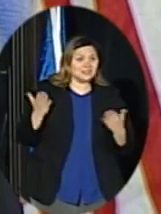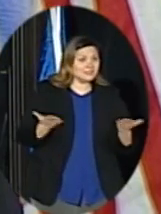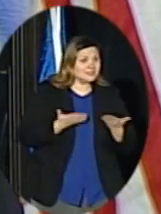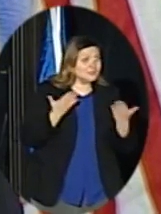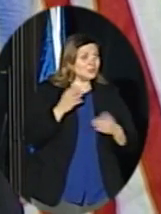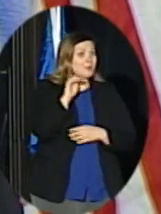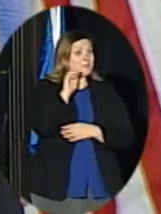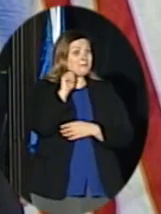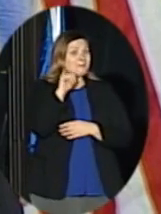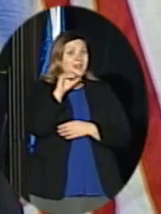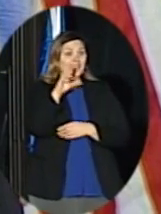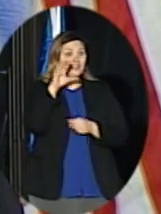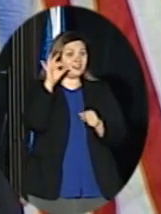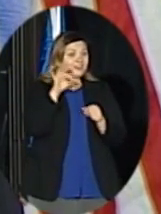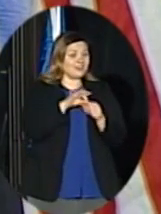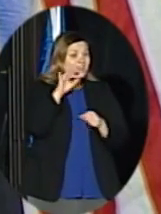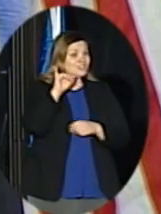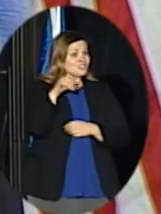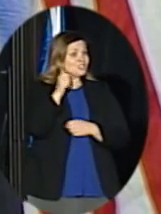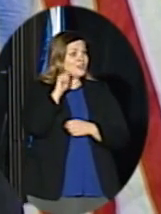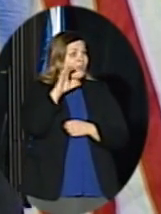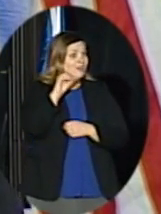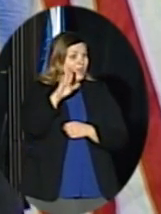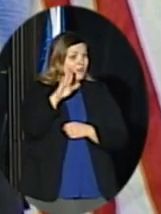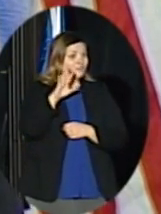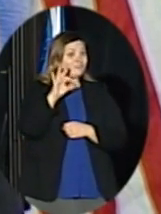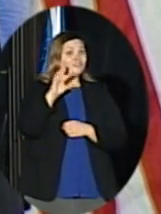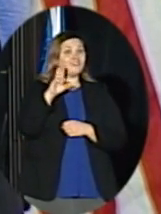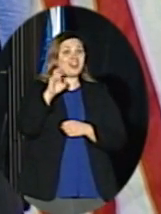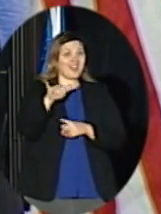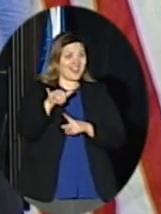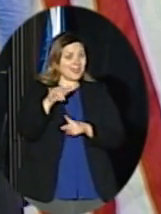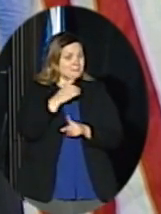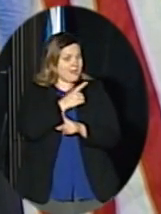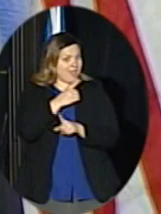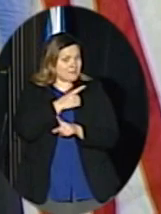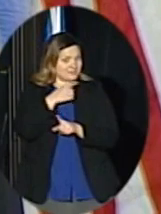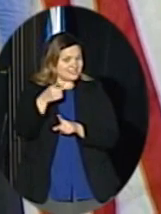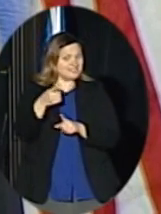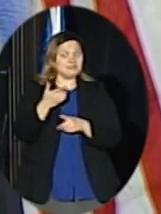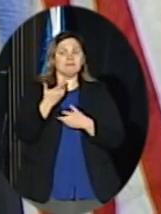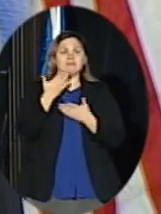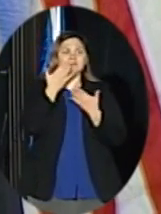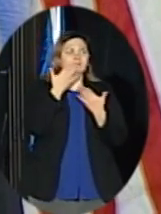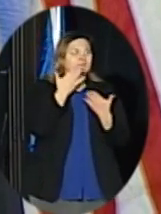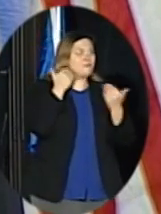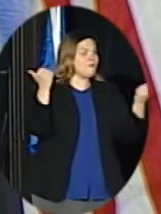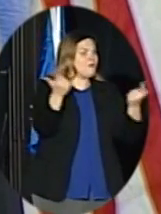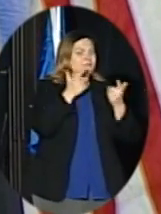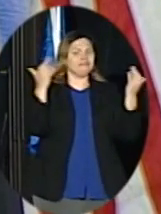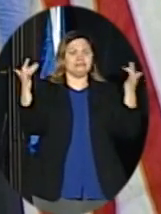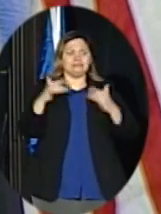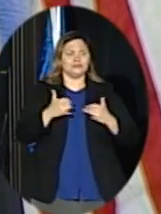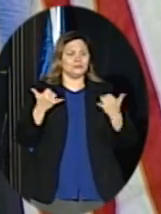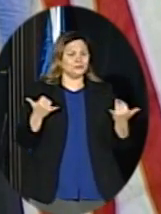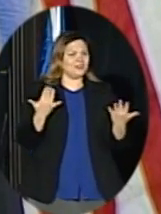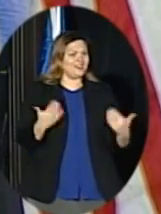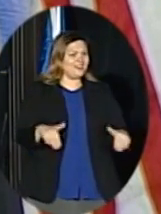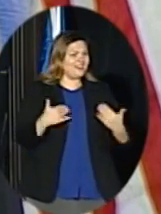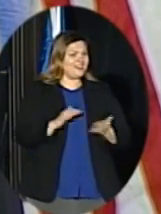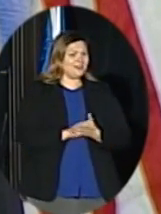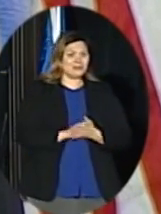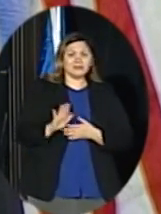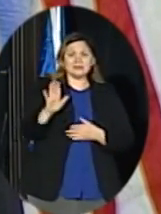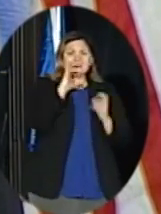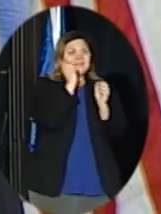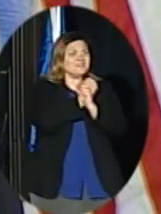Fry, and all of the other officials gathered here today, thank you so much for your vision and leadership. I also want